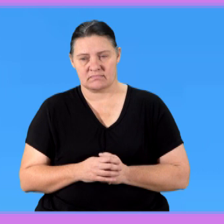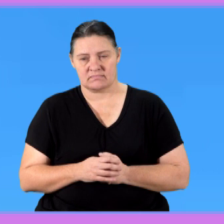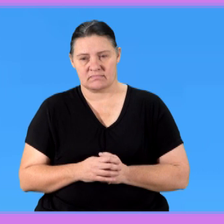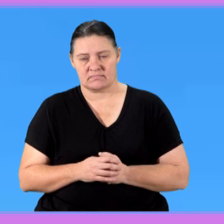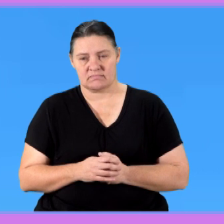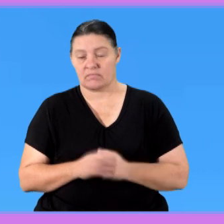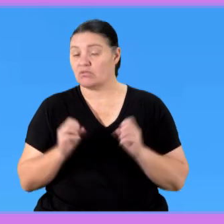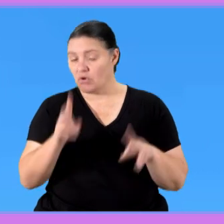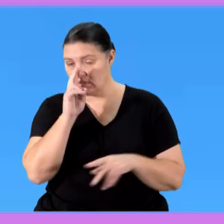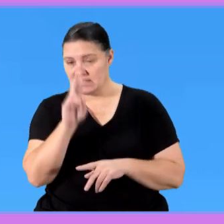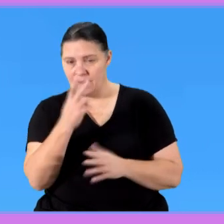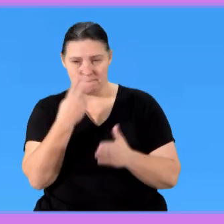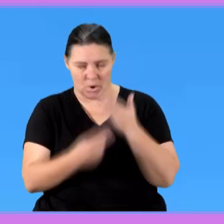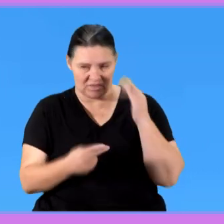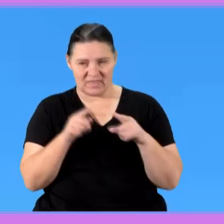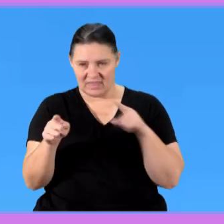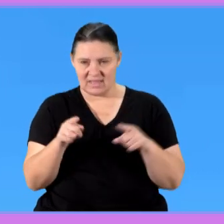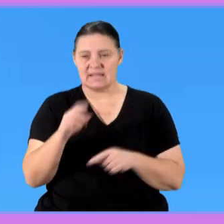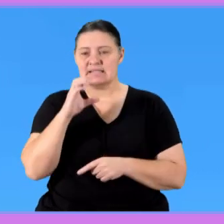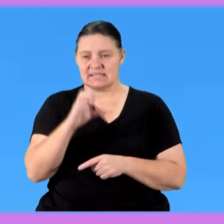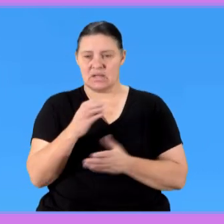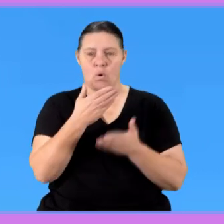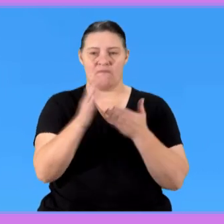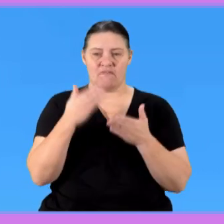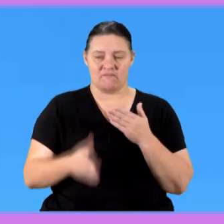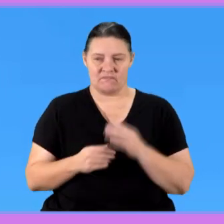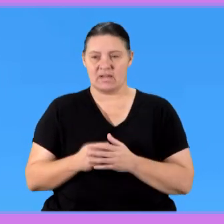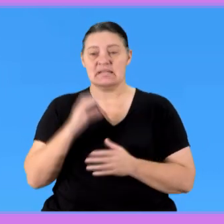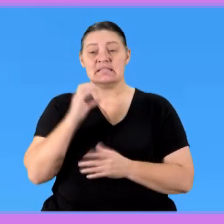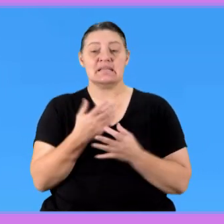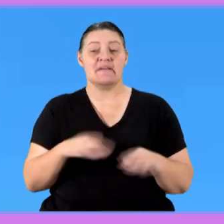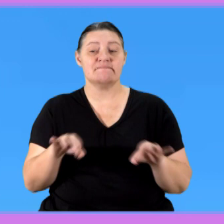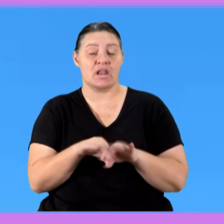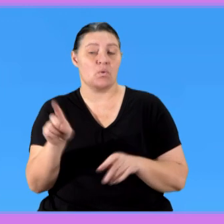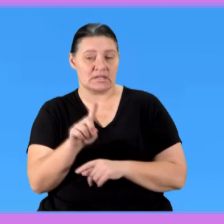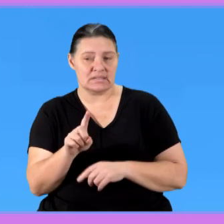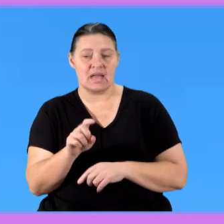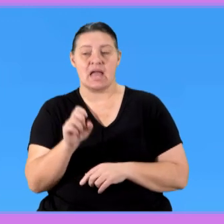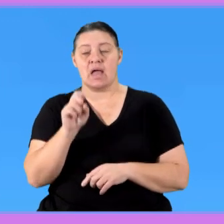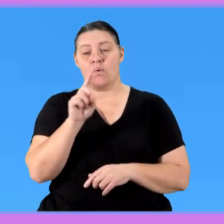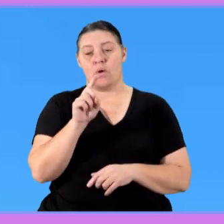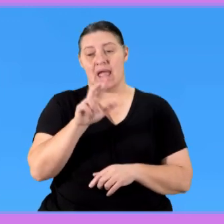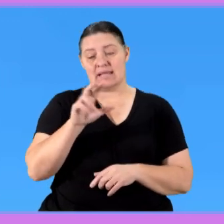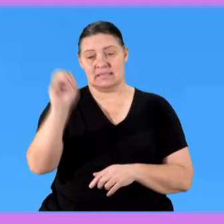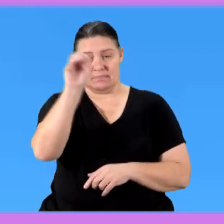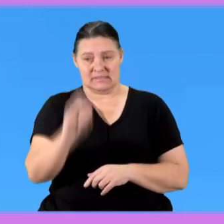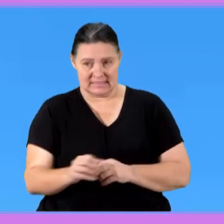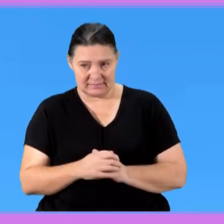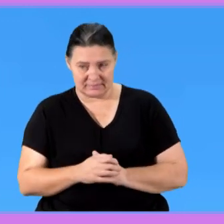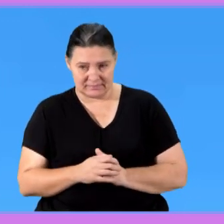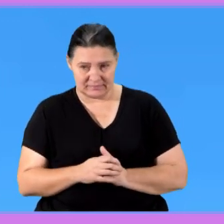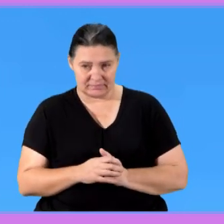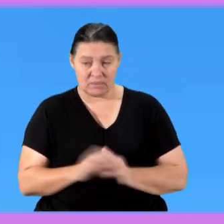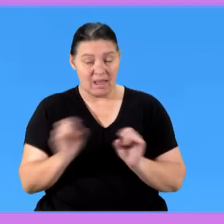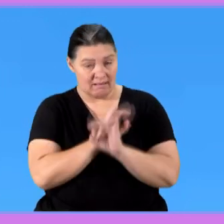80%. So you'll see in both cases C is missing, and C's value is 80%. I hope that is